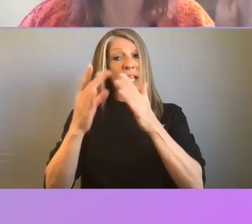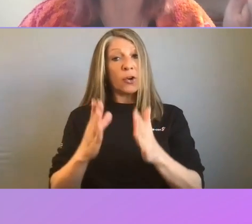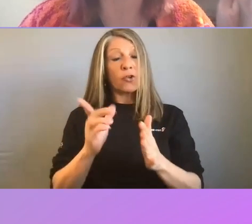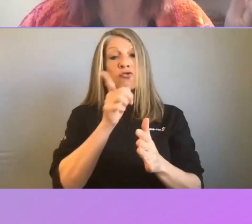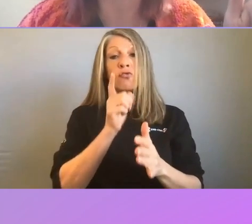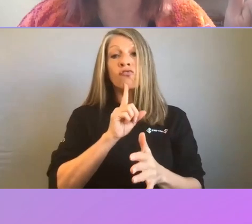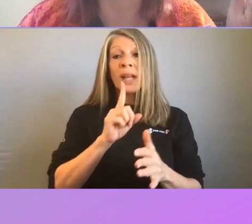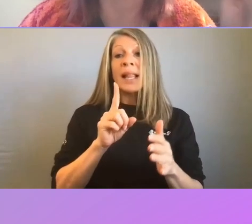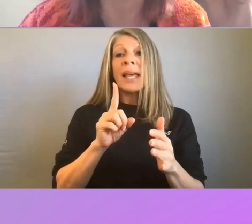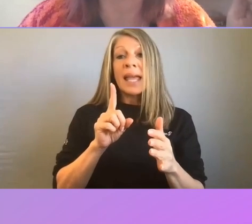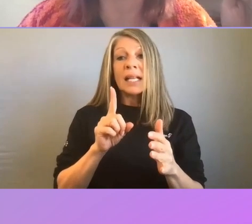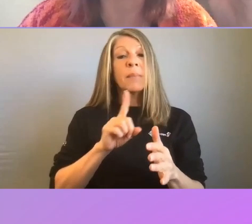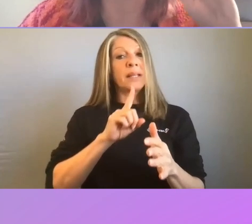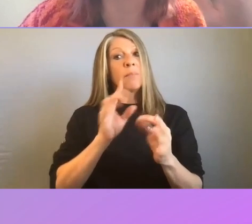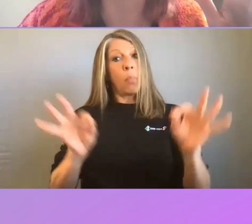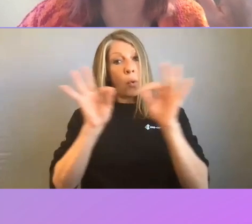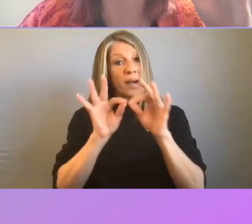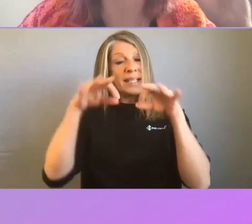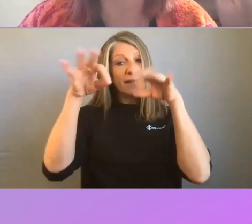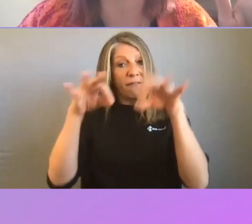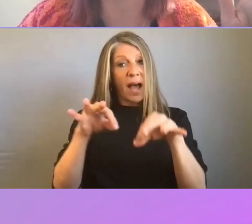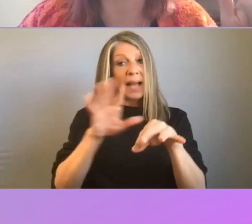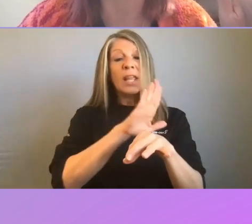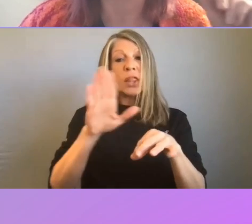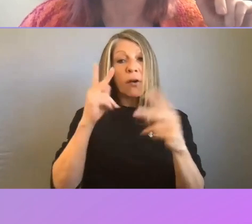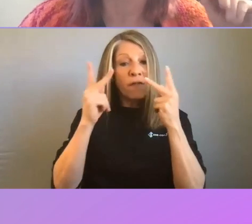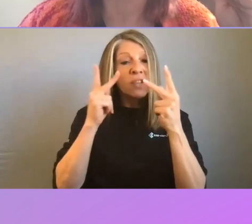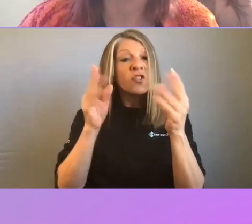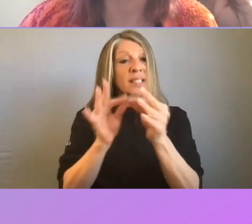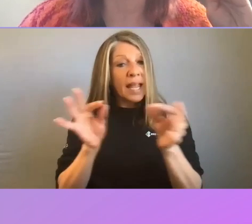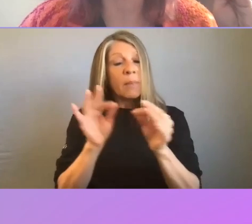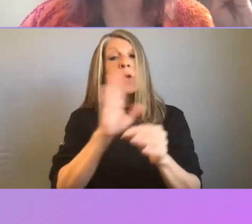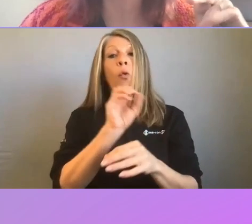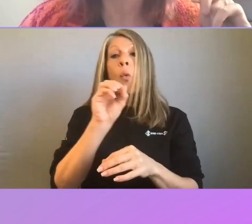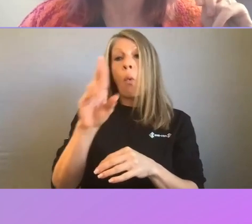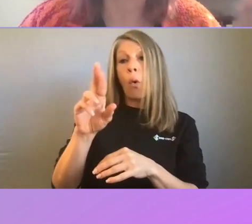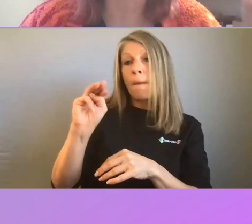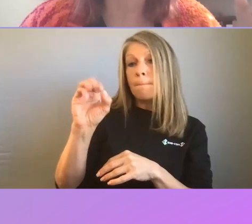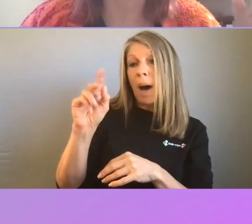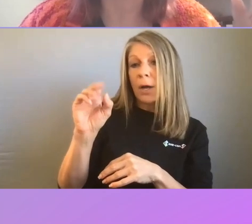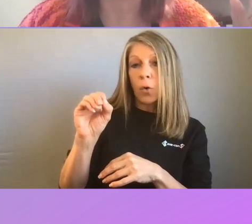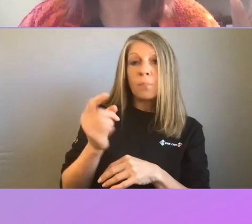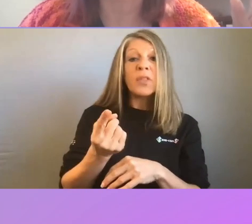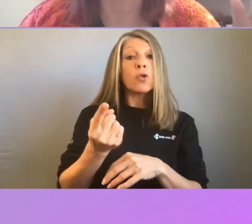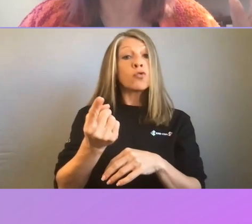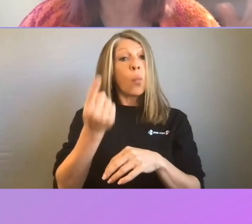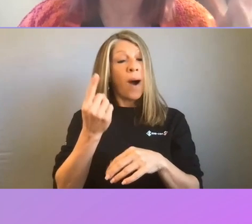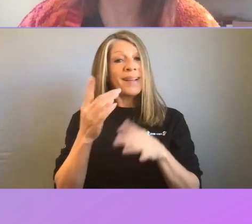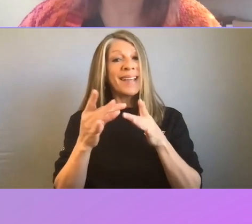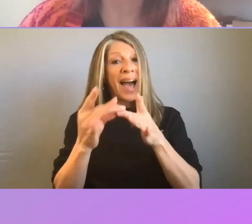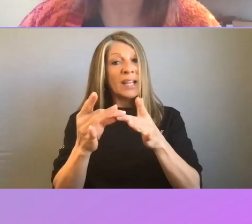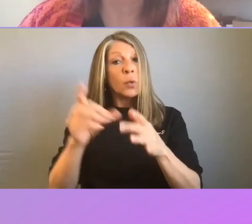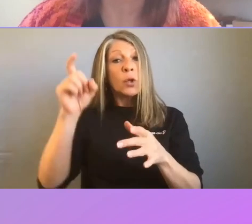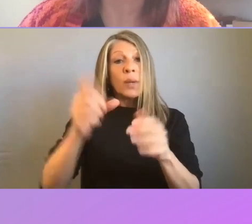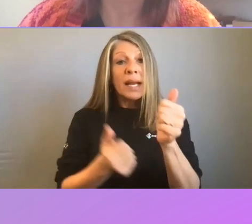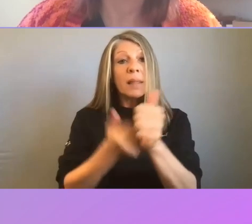really usually been pretty instrumental in defining their vision statement or their motto. There's one: guidance when you need it most.